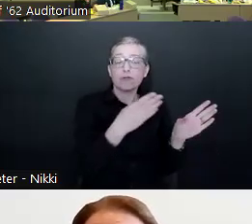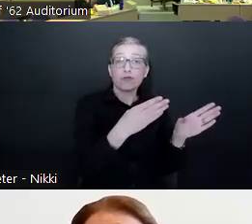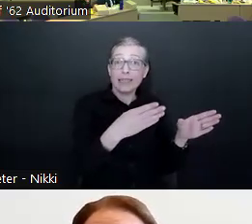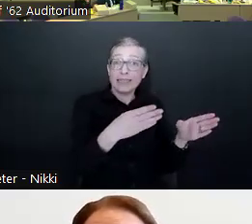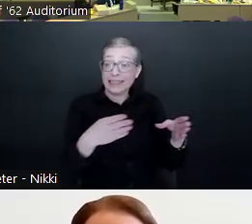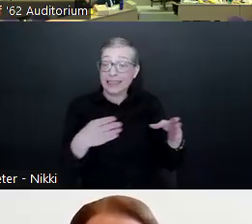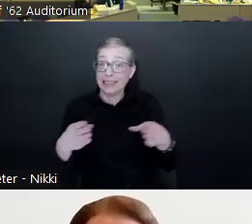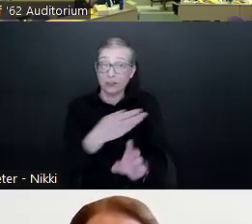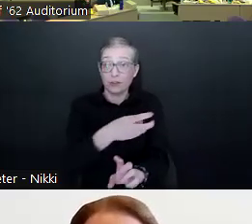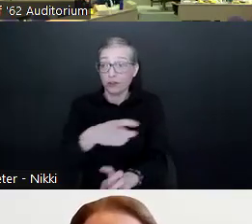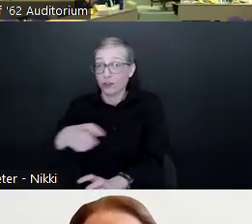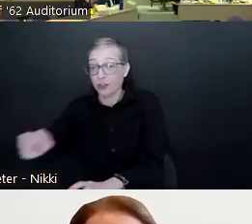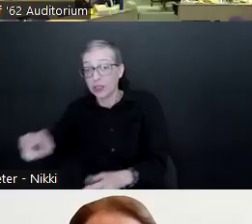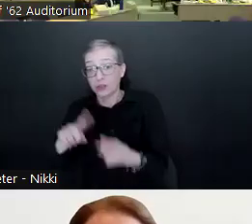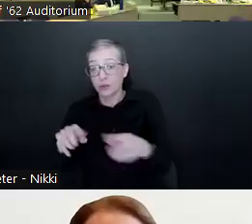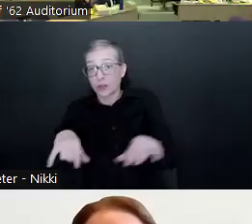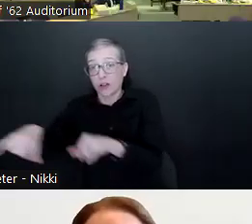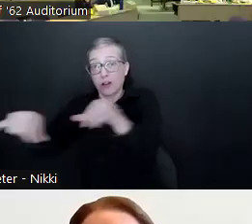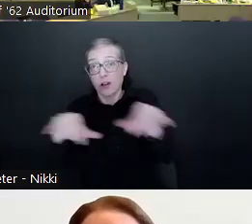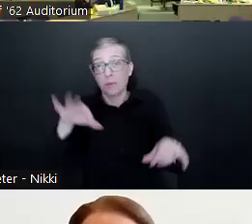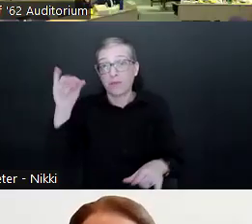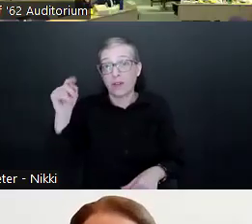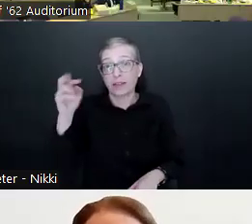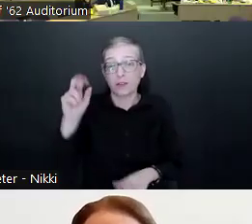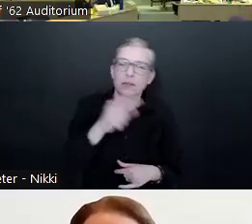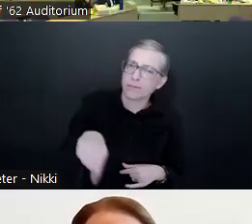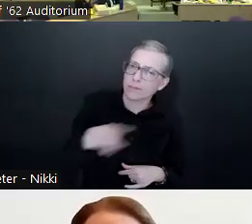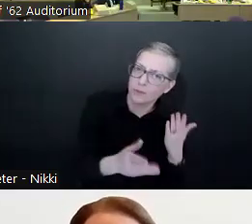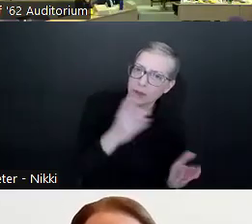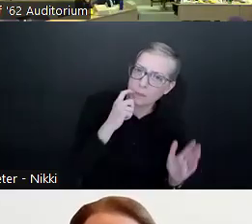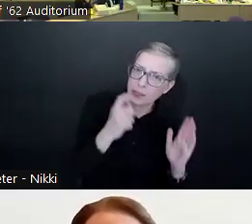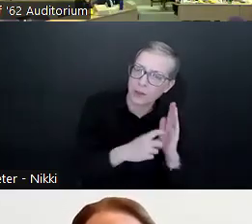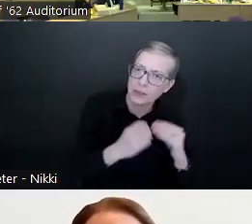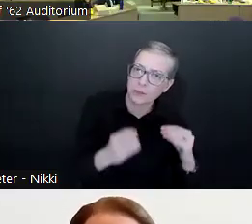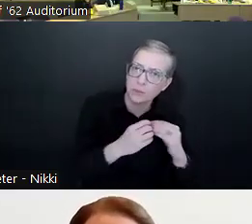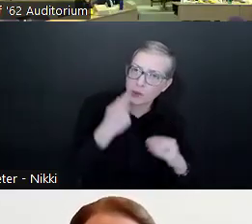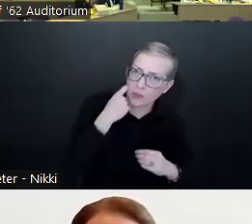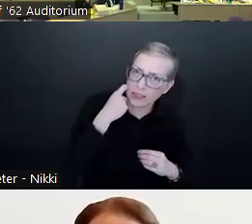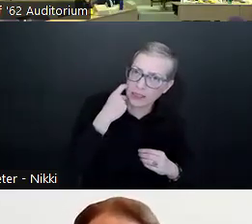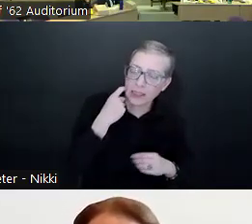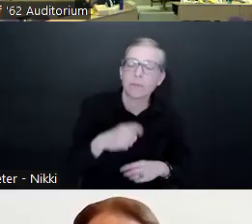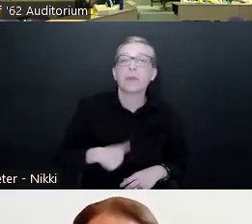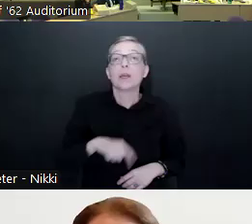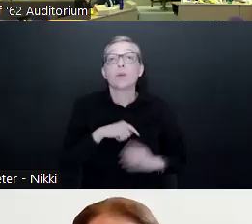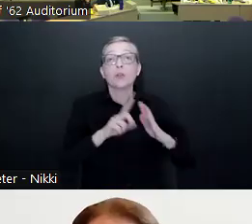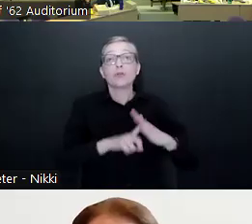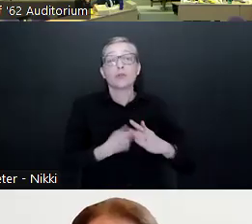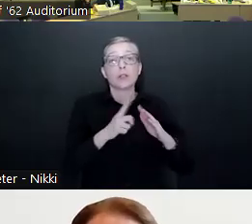that you may have noticed in psychotherapy research, that we're beginning to move away from the sort of